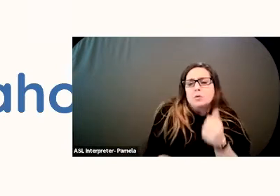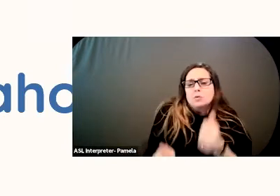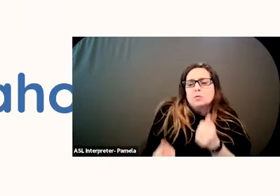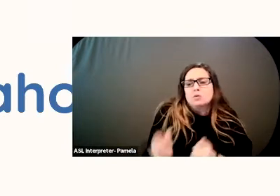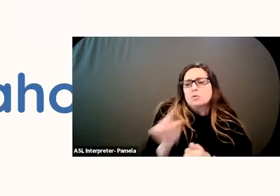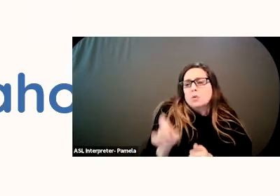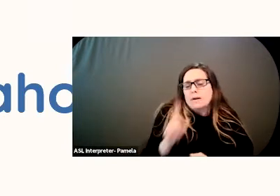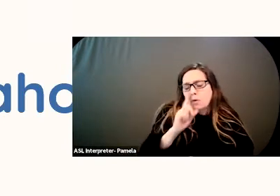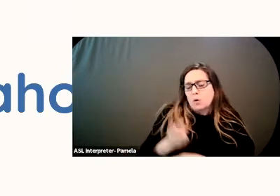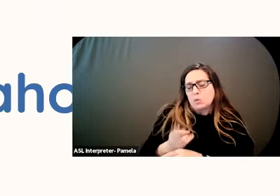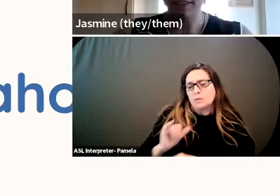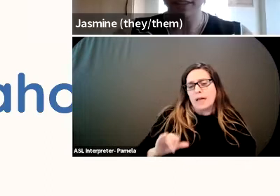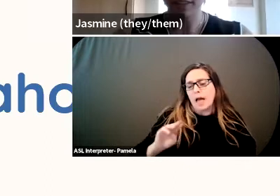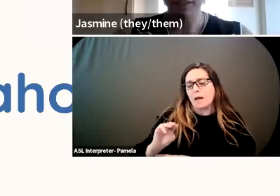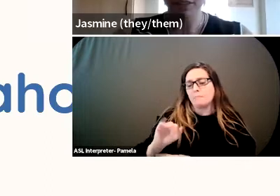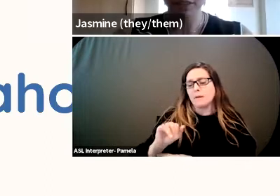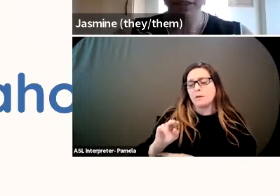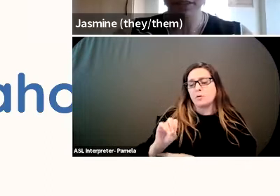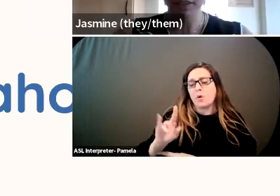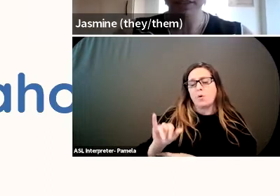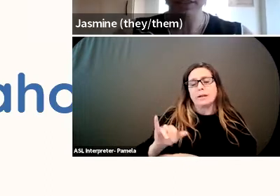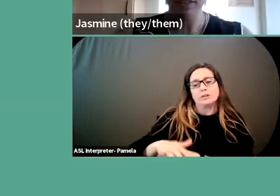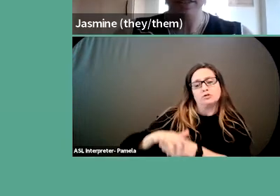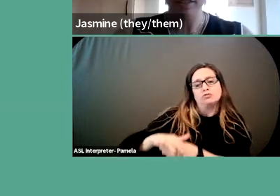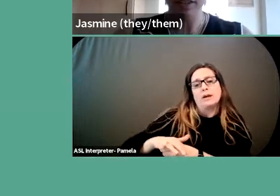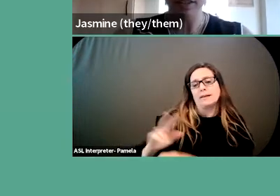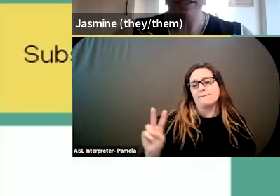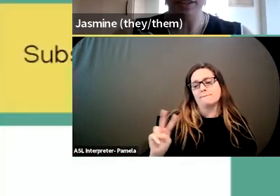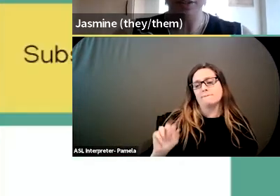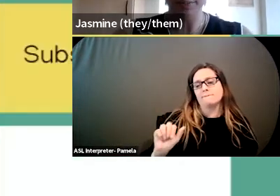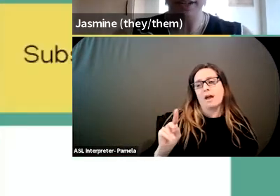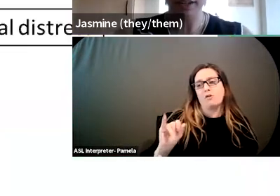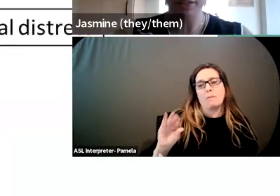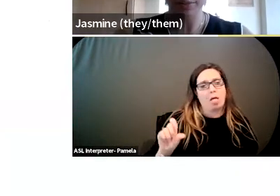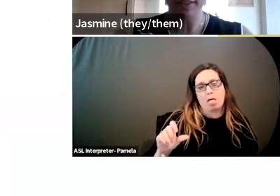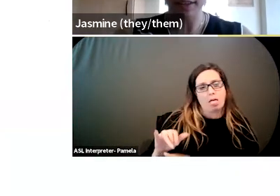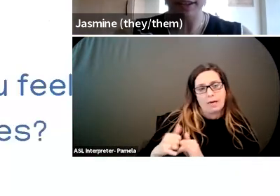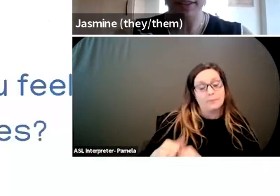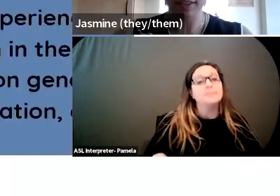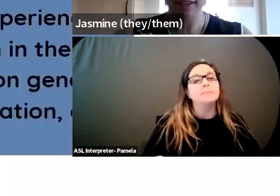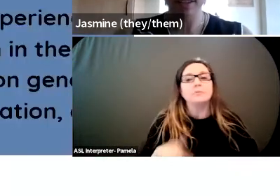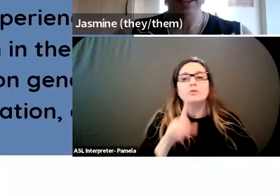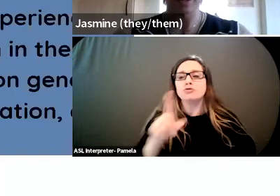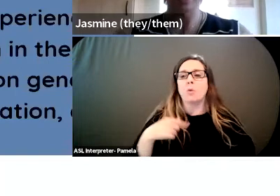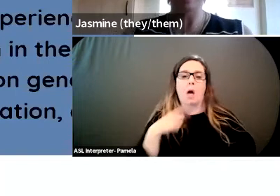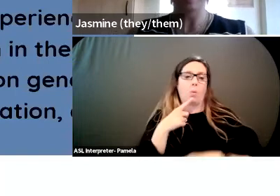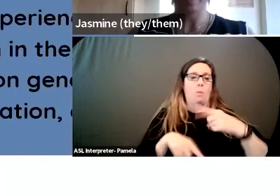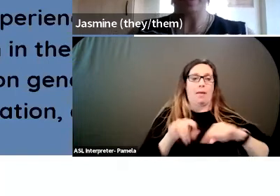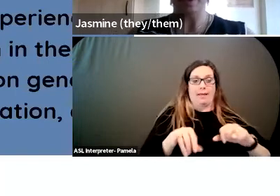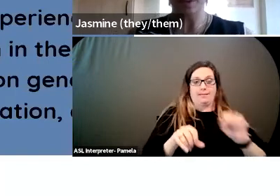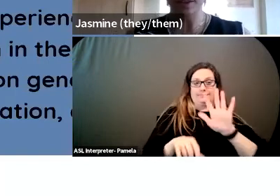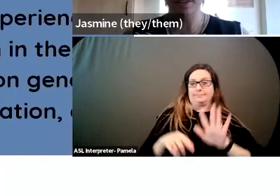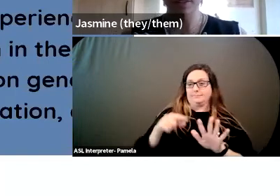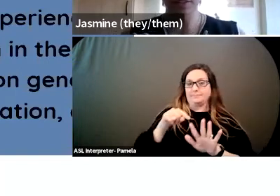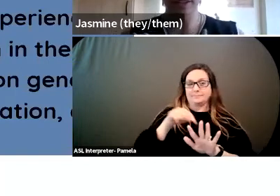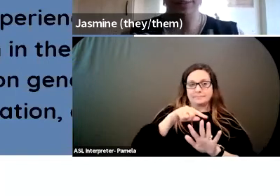variable? Yeah, so if I can go back through my slides.